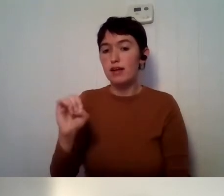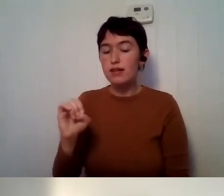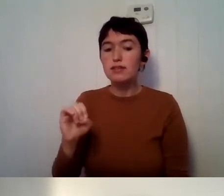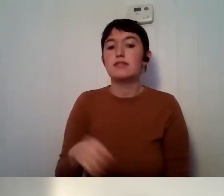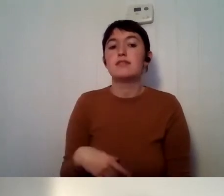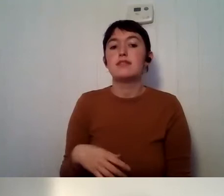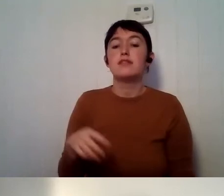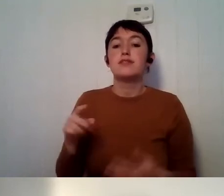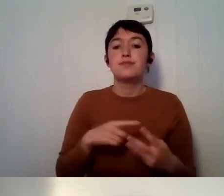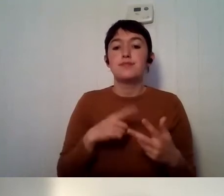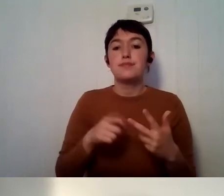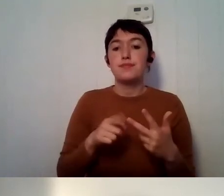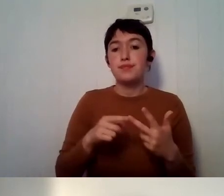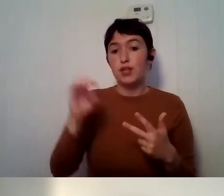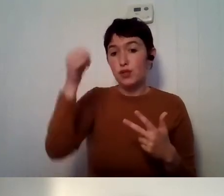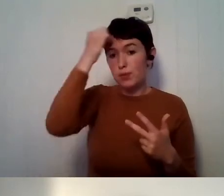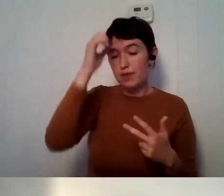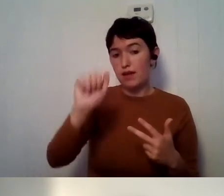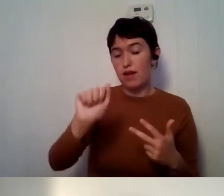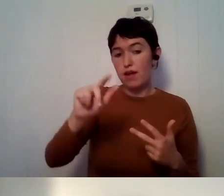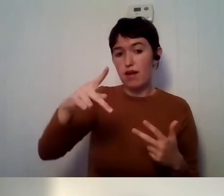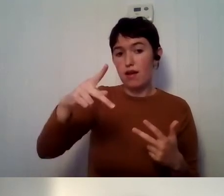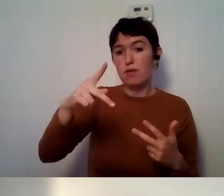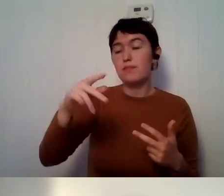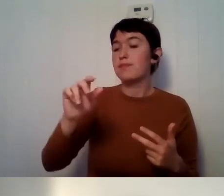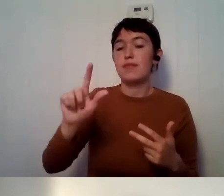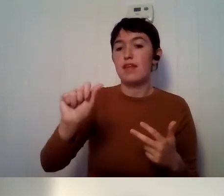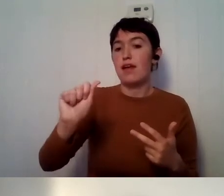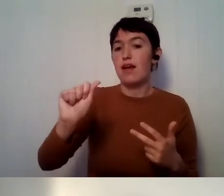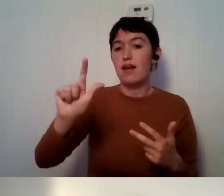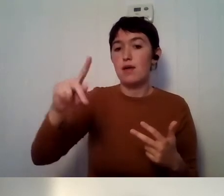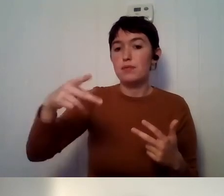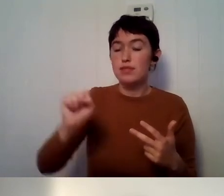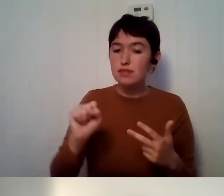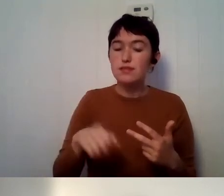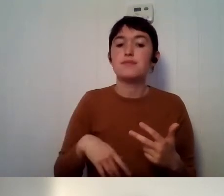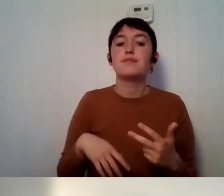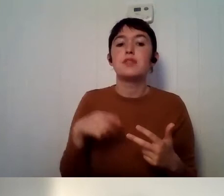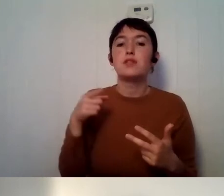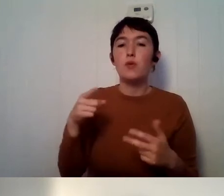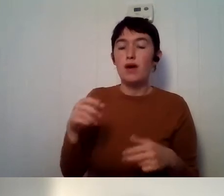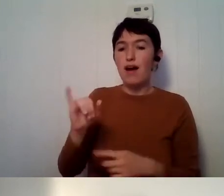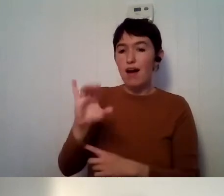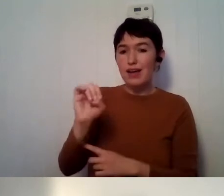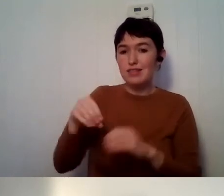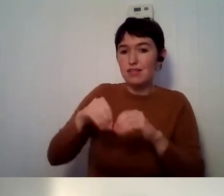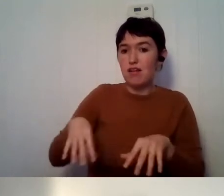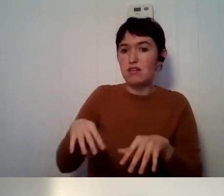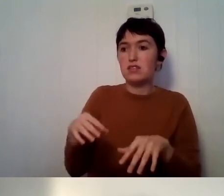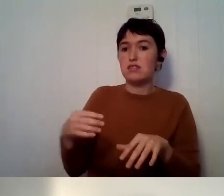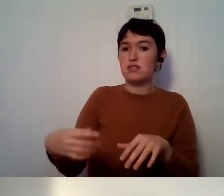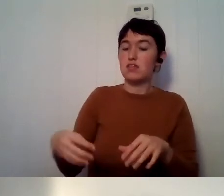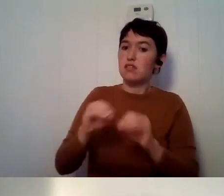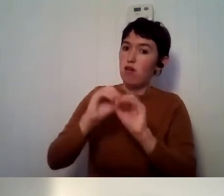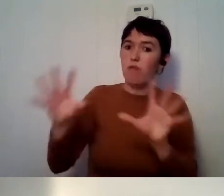Alps, because that's where the ice loss is significant, where it's easier to film it and to see it and to illustrate